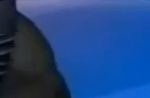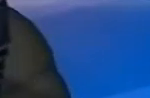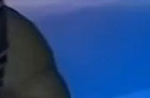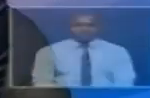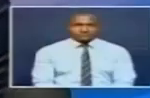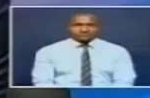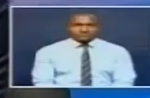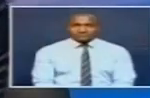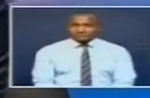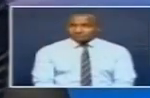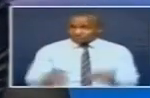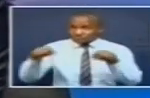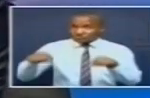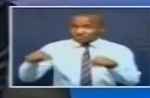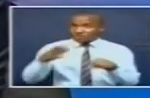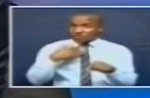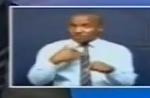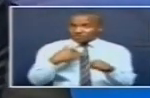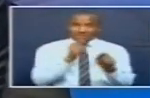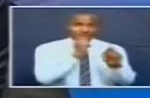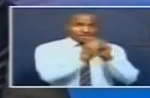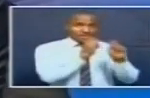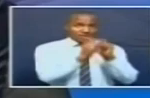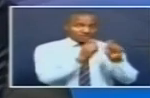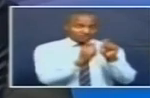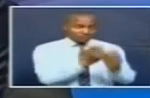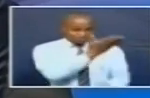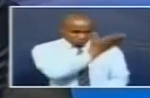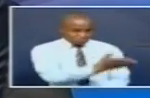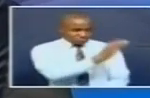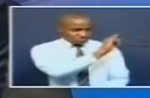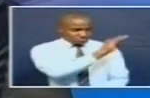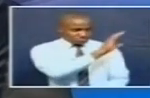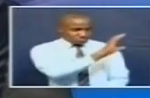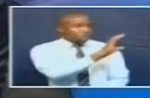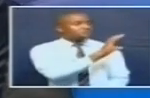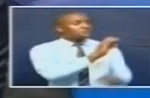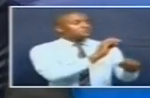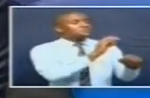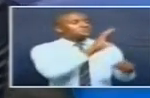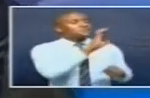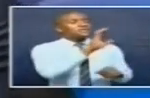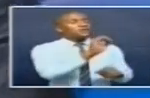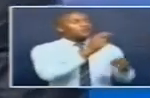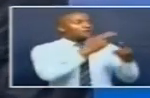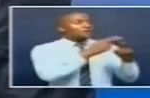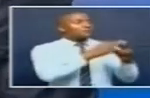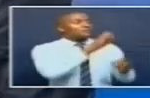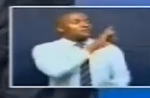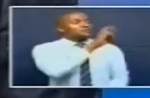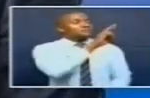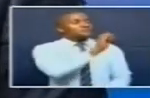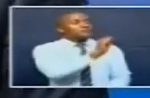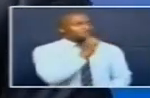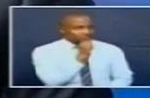One of the big questions, we speak to IBC CEO Ezra Chiloba on the day that both President Kenyatta and NASA flag bearer Raila Odinga committed to a peaceful election in